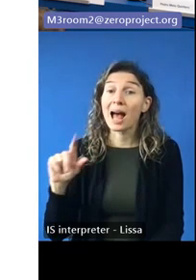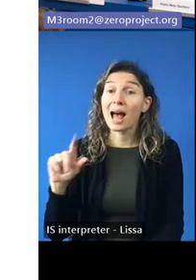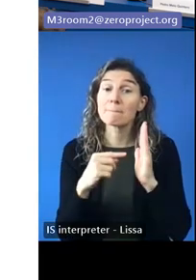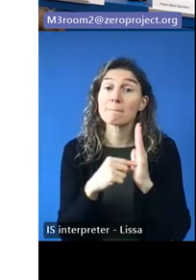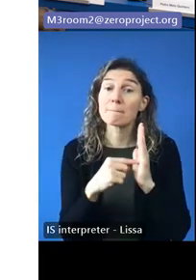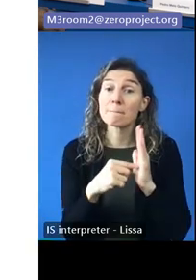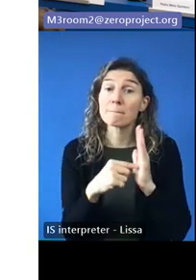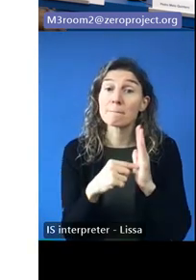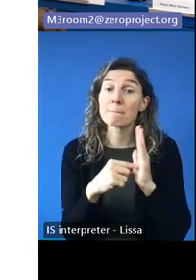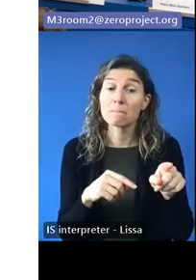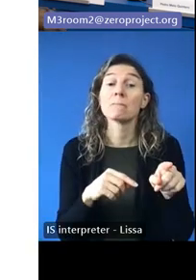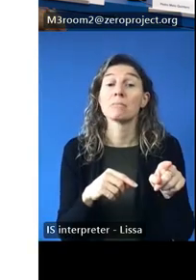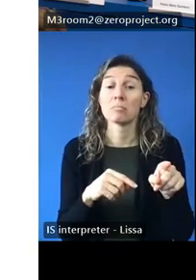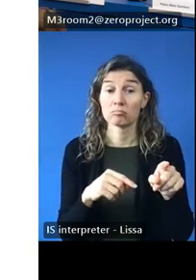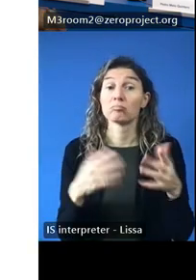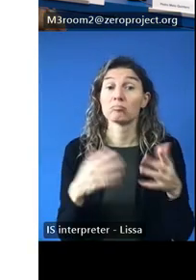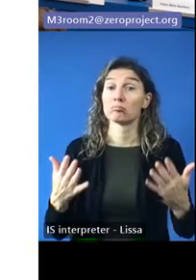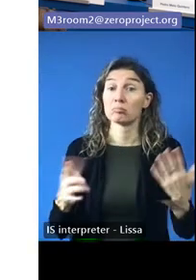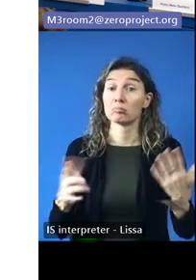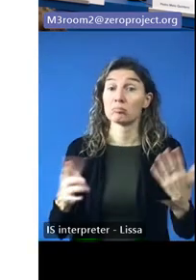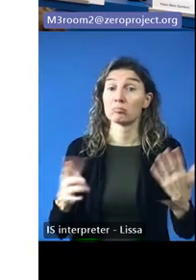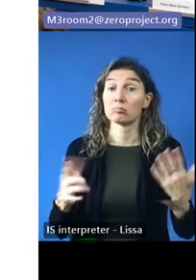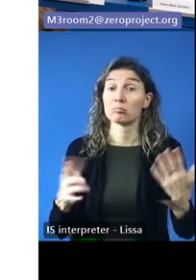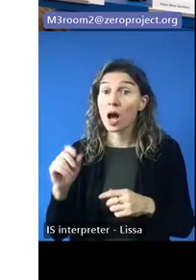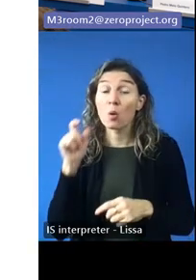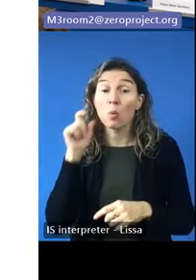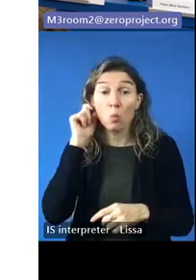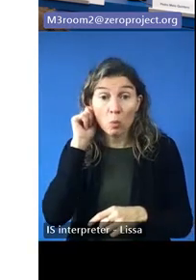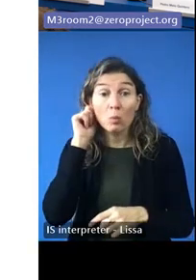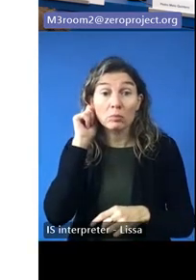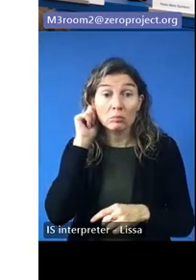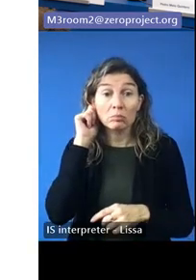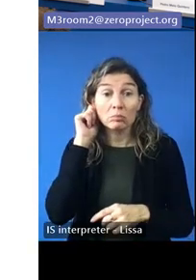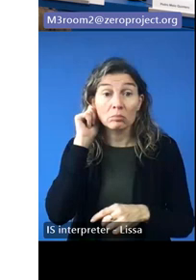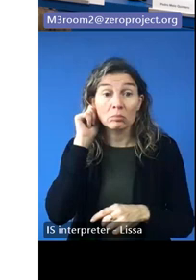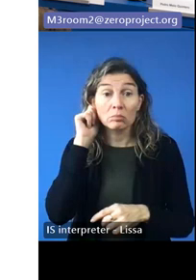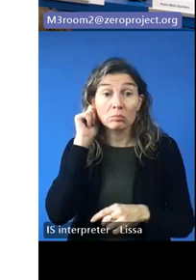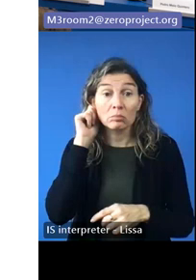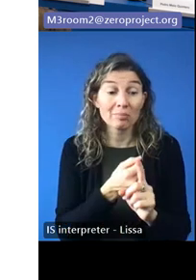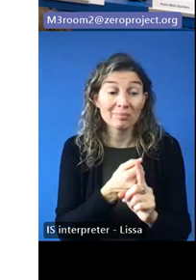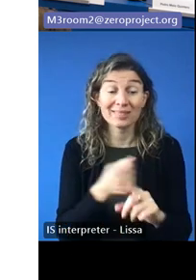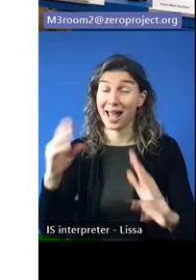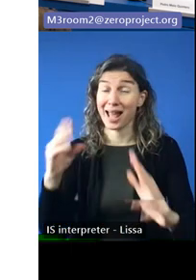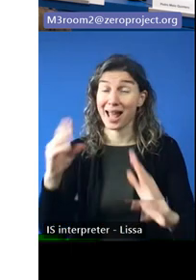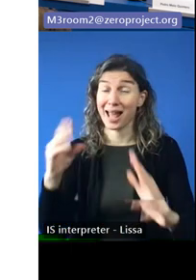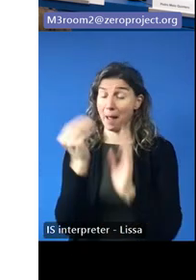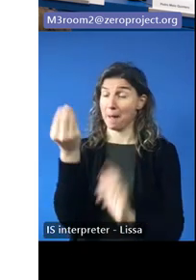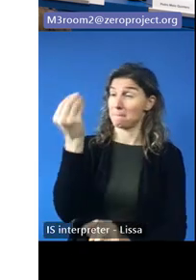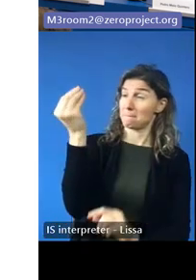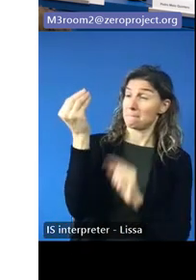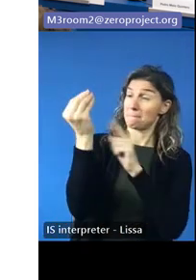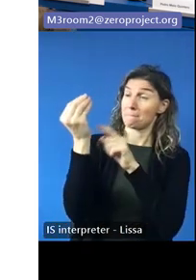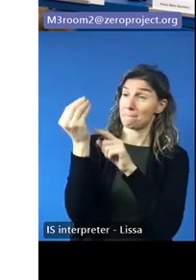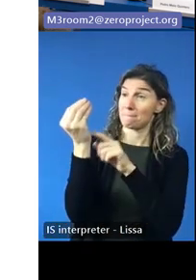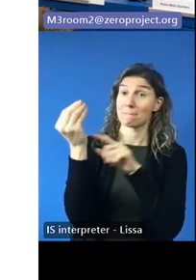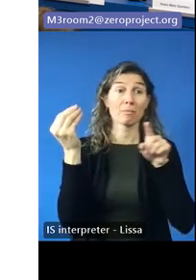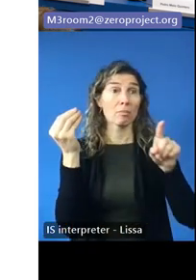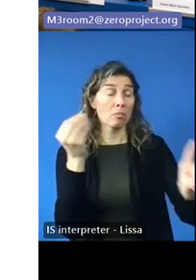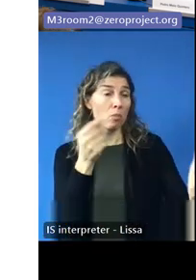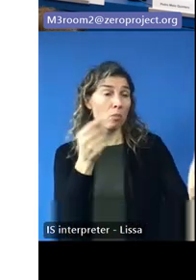of 700 women. An app by itself will not have an impact on the elimination of violence against